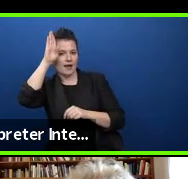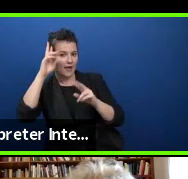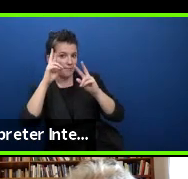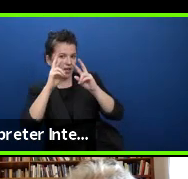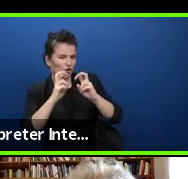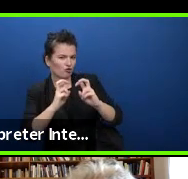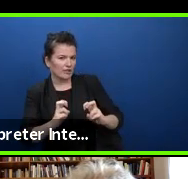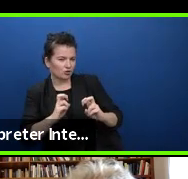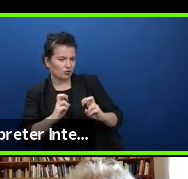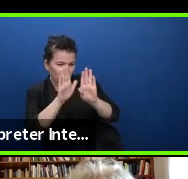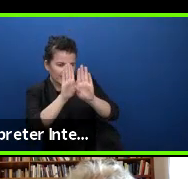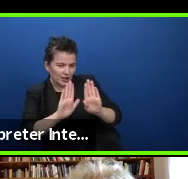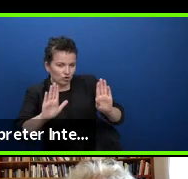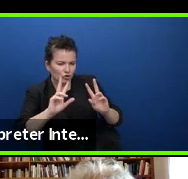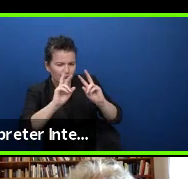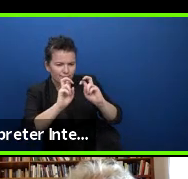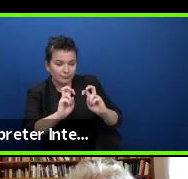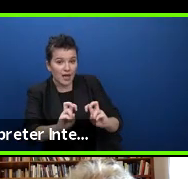theater.